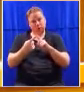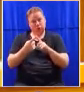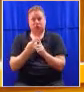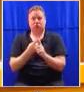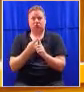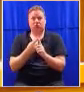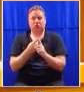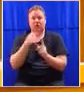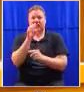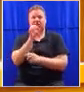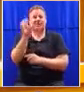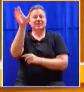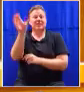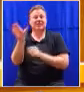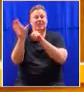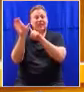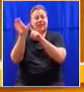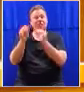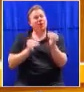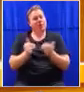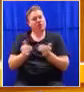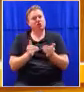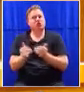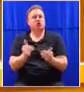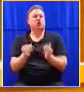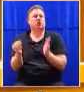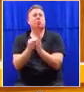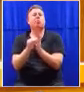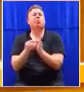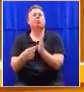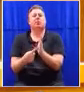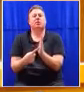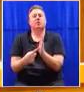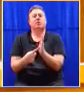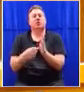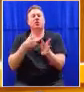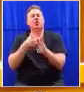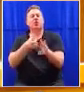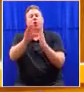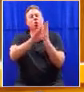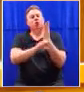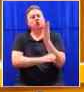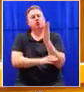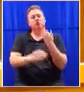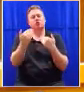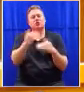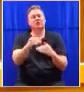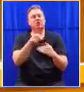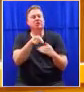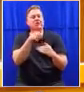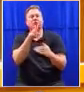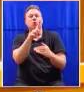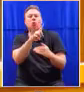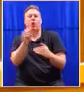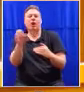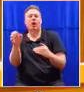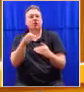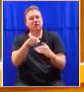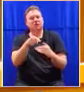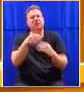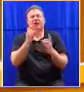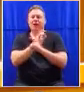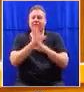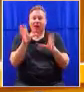placing the Eastern Cape under administration, according to Section 100 of the Constitution. The Constitution makes it clear when